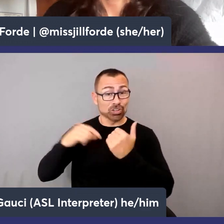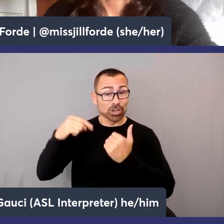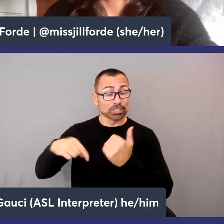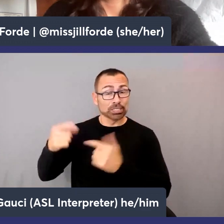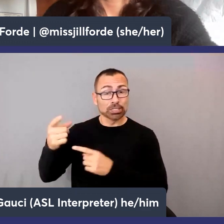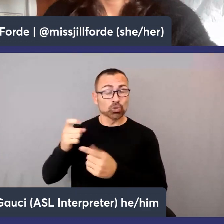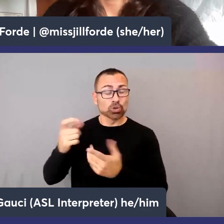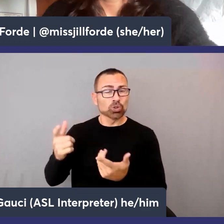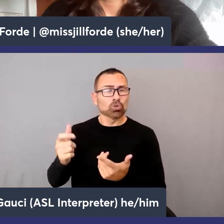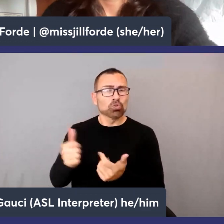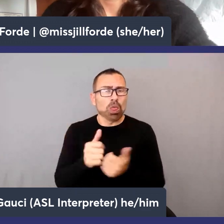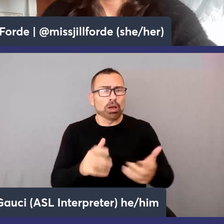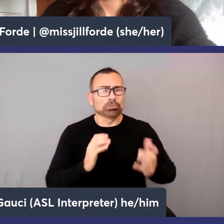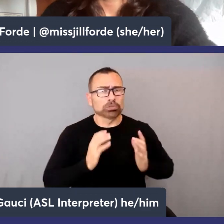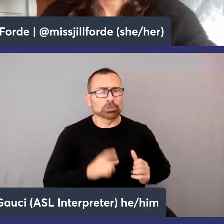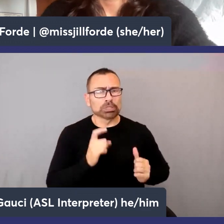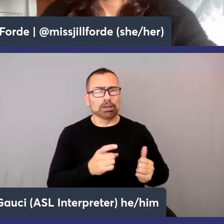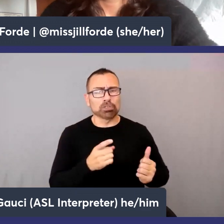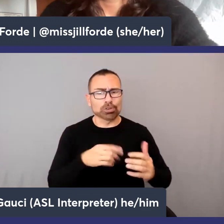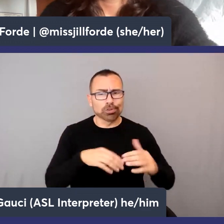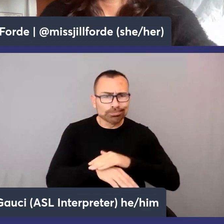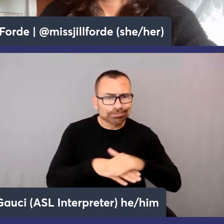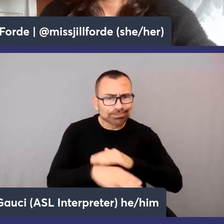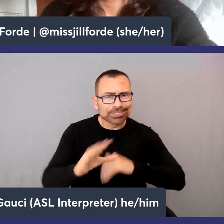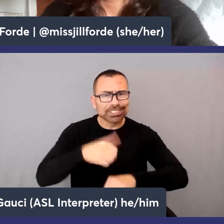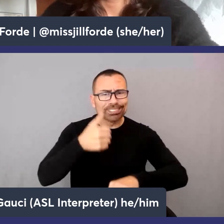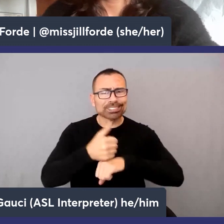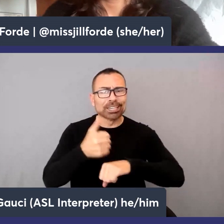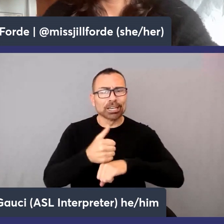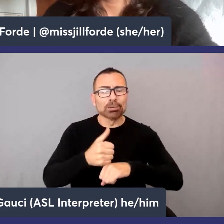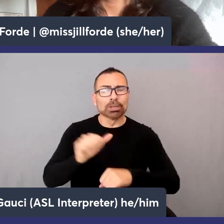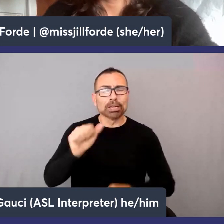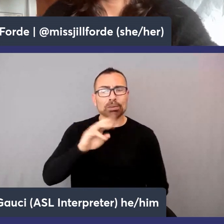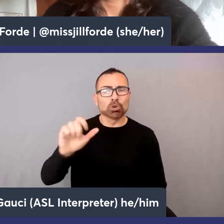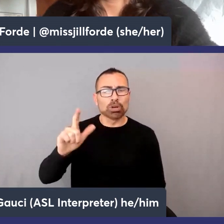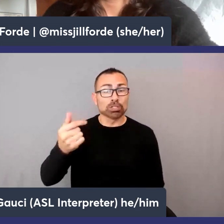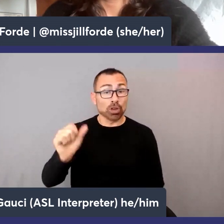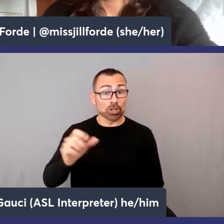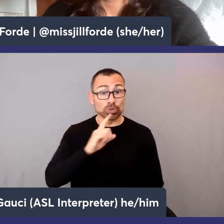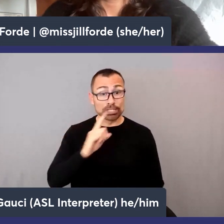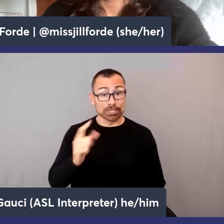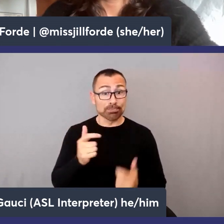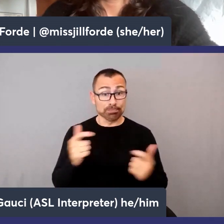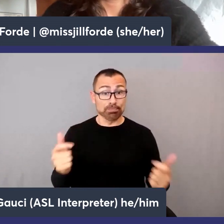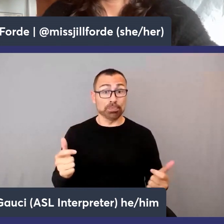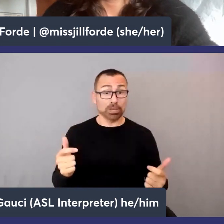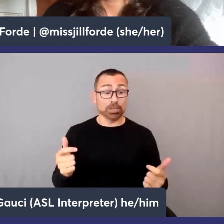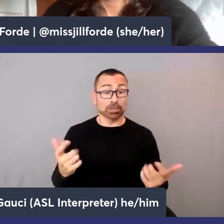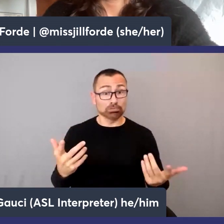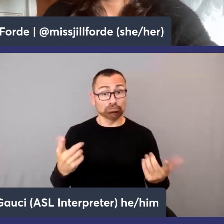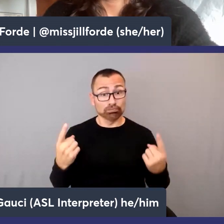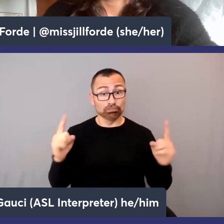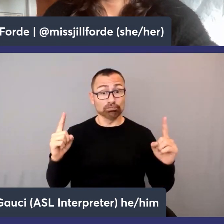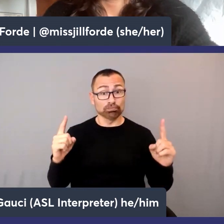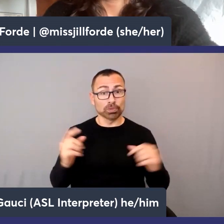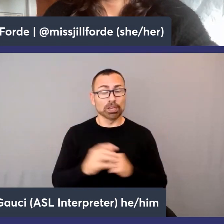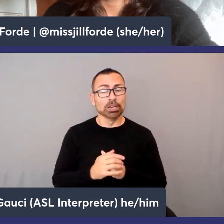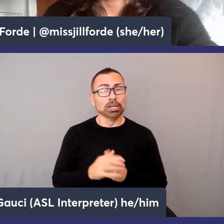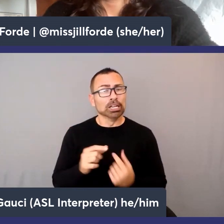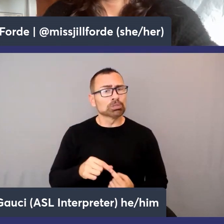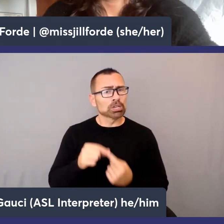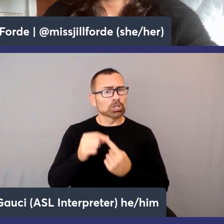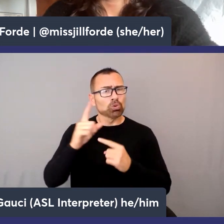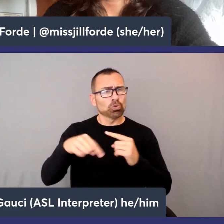and enable any of these AWS logs, which is a big value proposition, and especially from a cost standpoint as